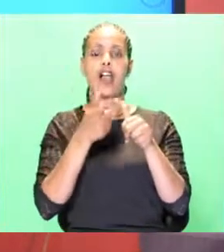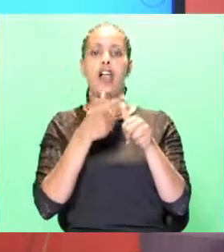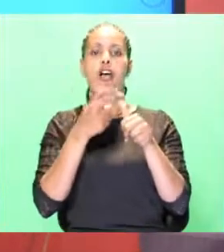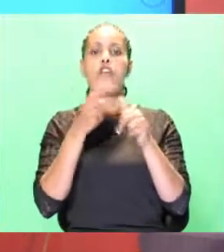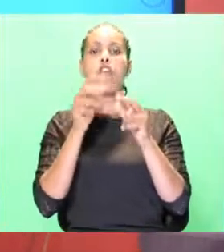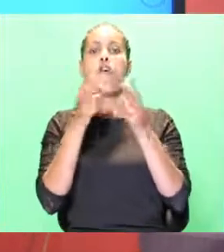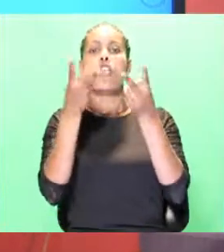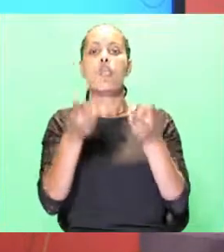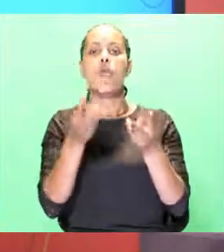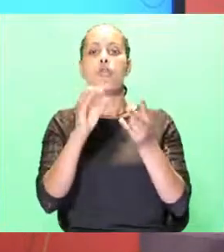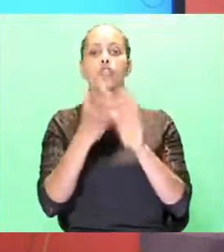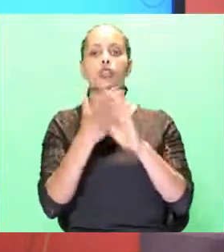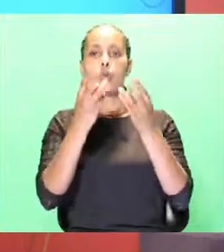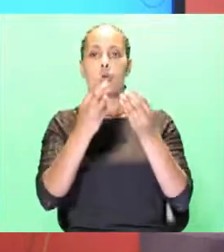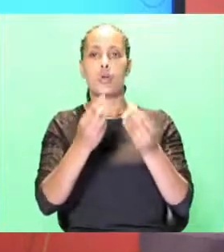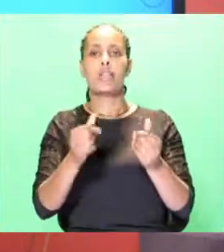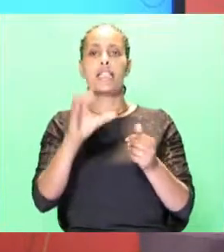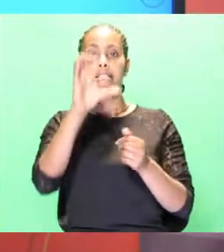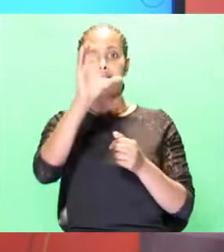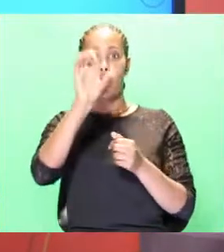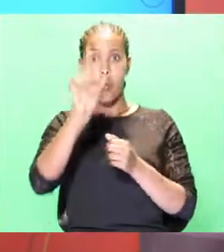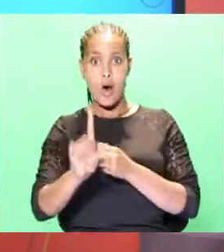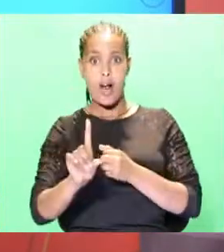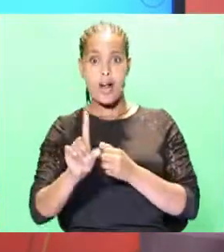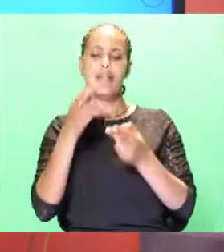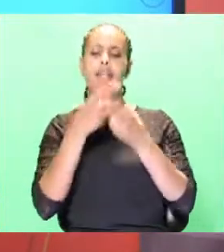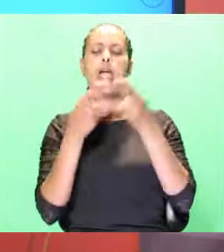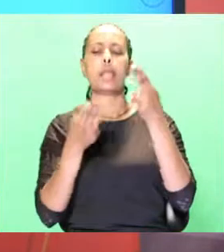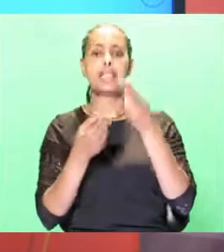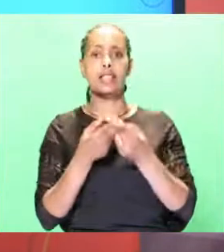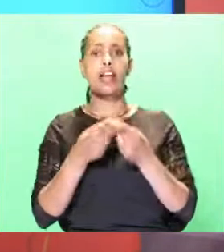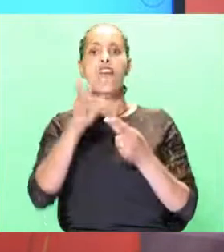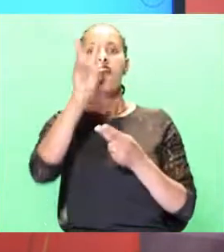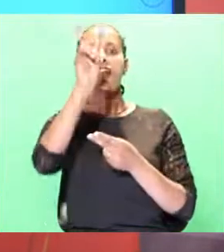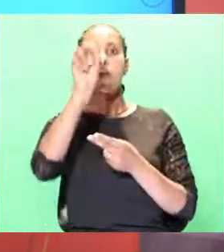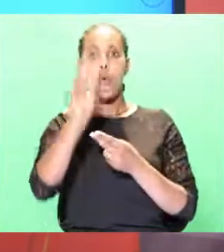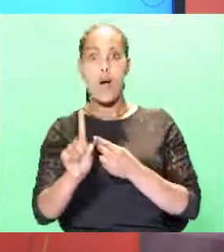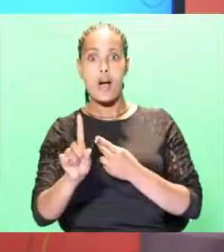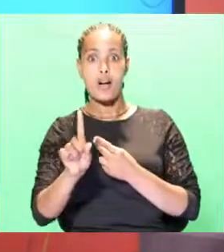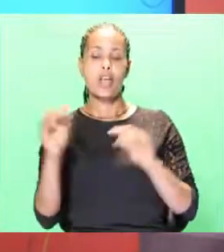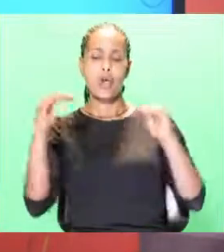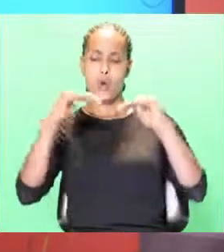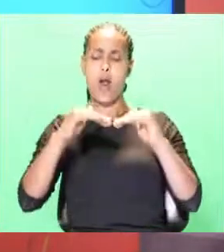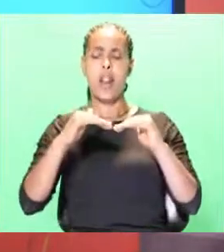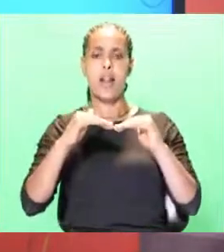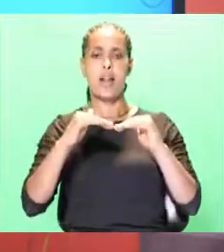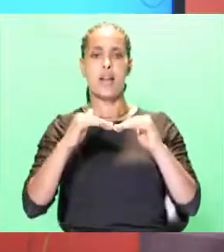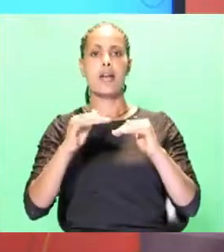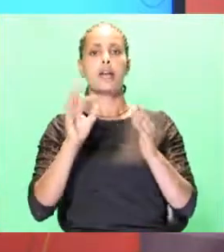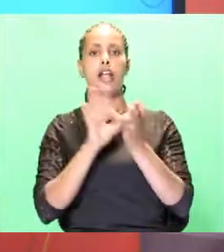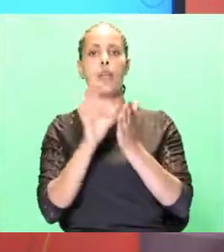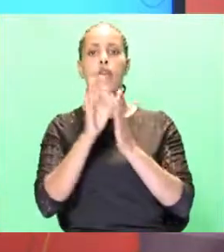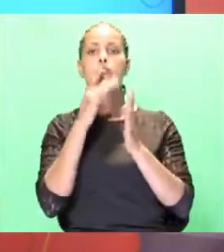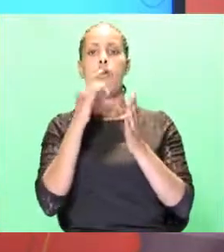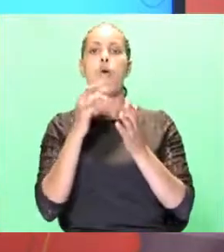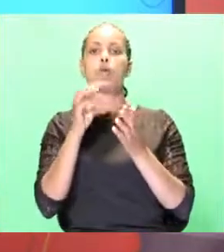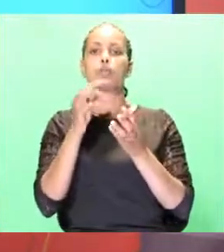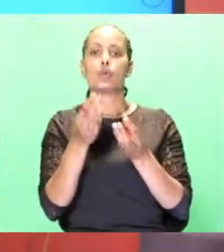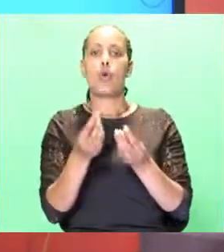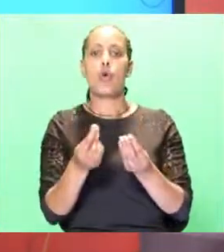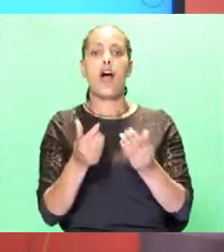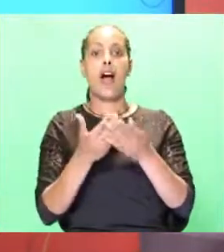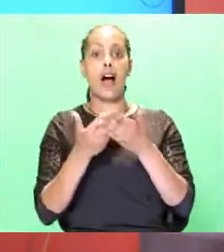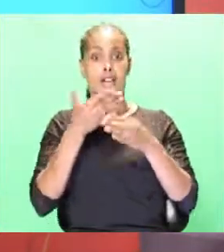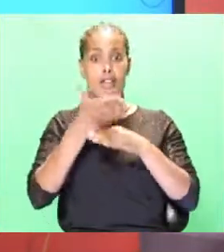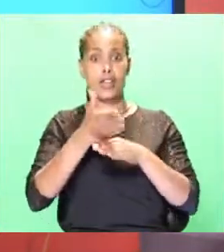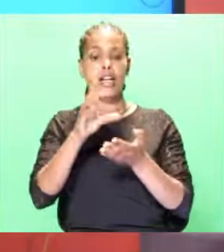the solution. C1 times V1 equal number of moles of solids